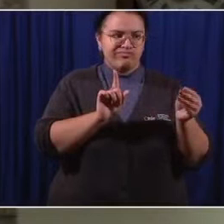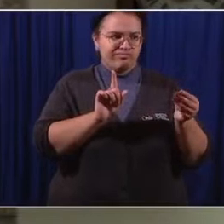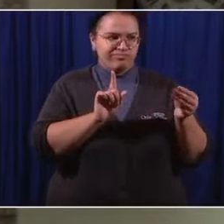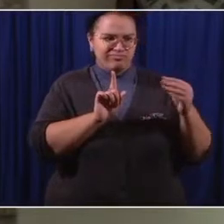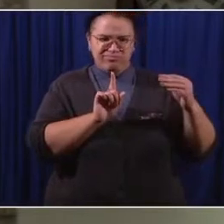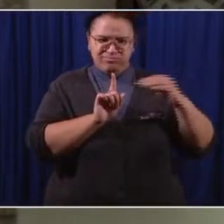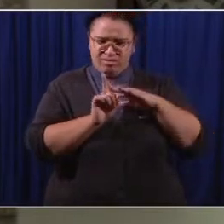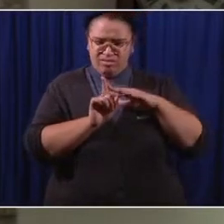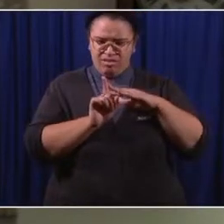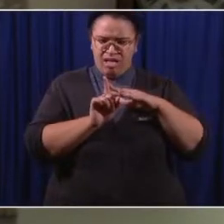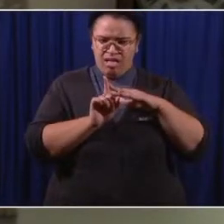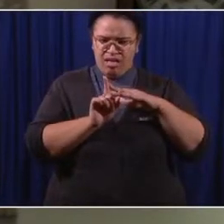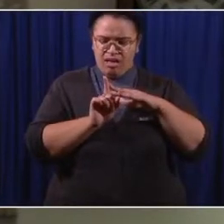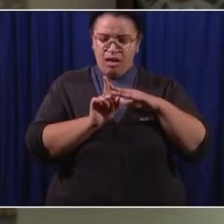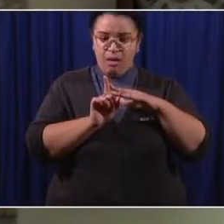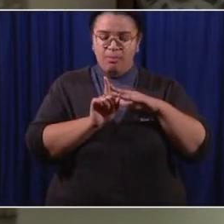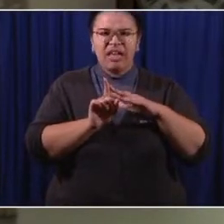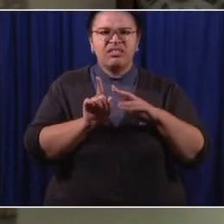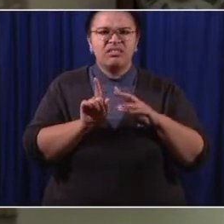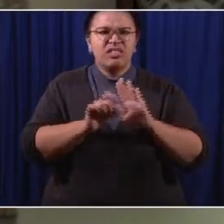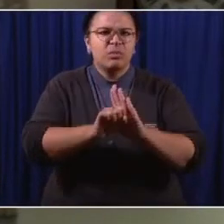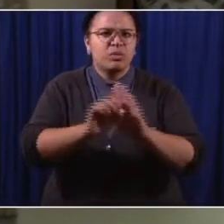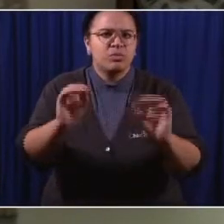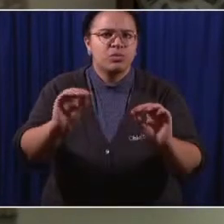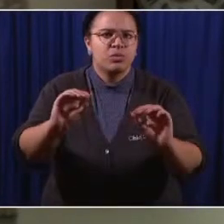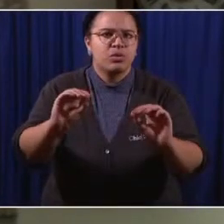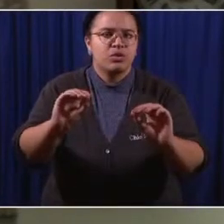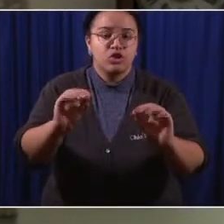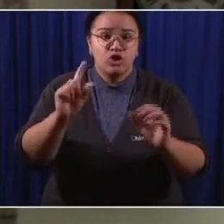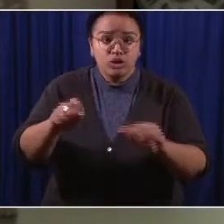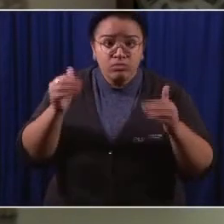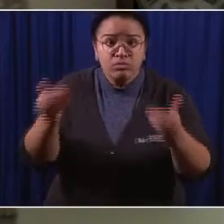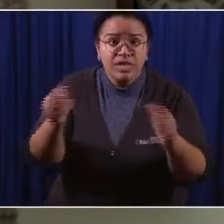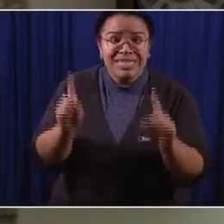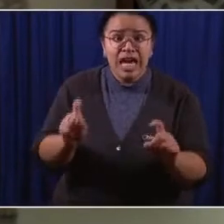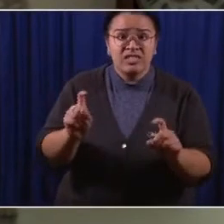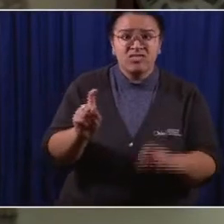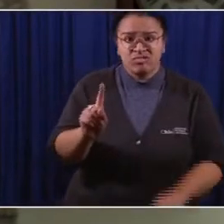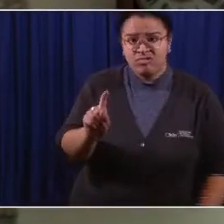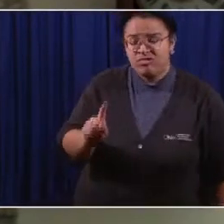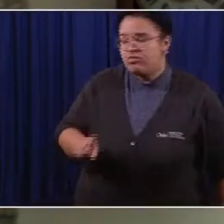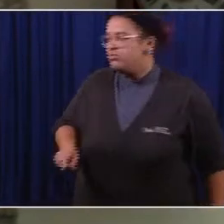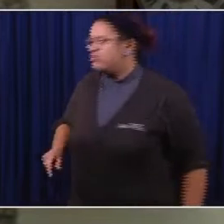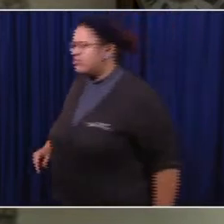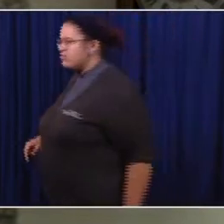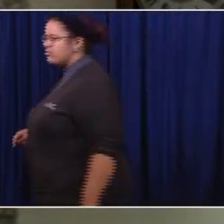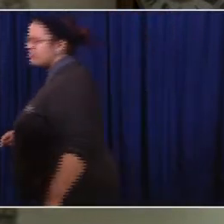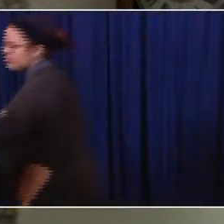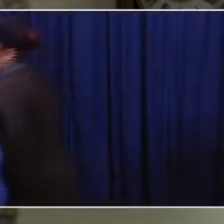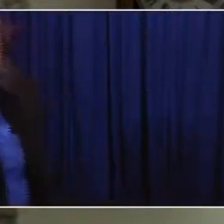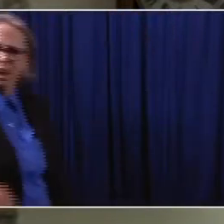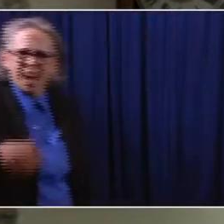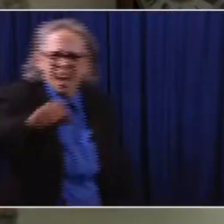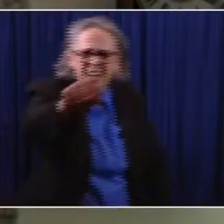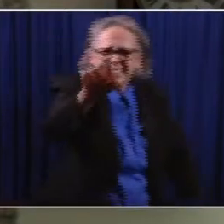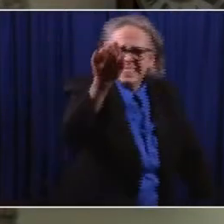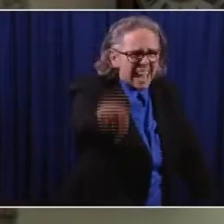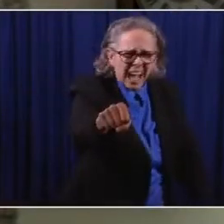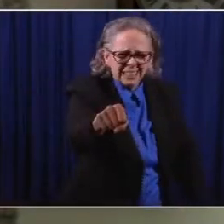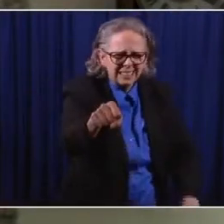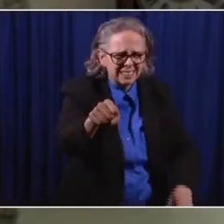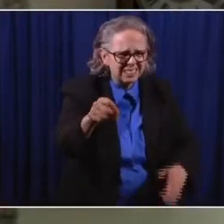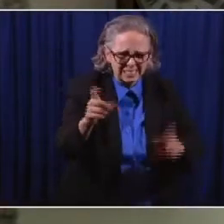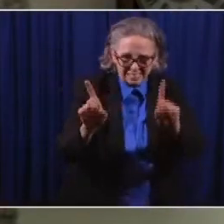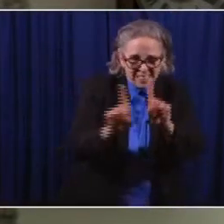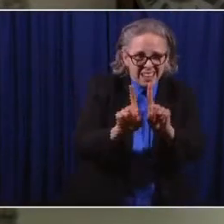Yes. I think they should. I mean, what we do, we follow the CDC guidelines. I looked at